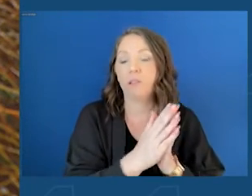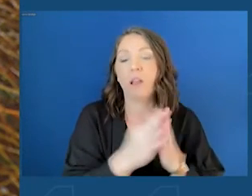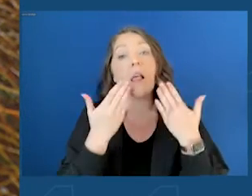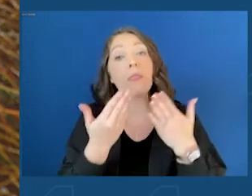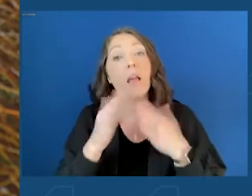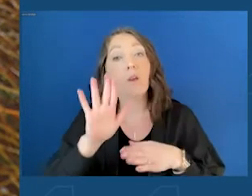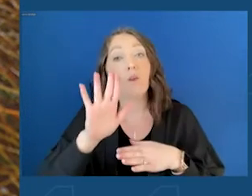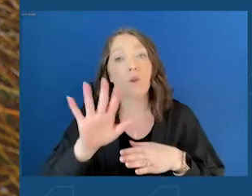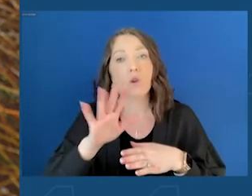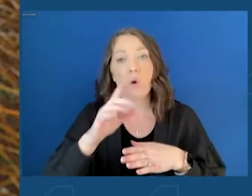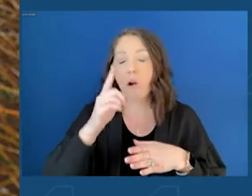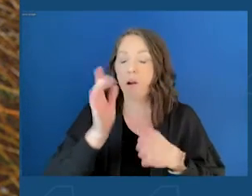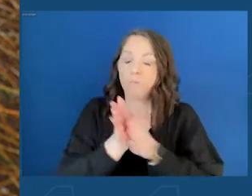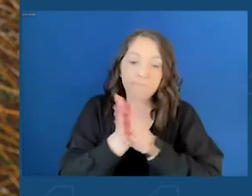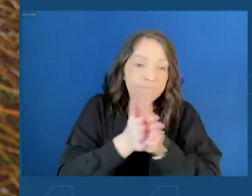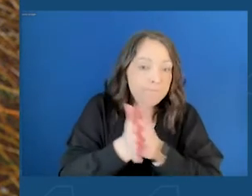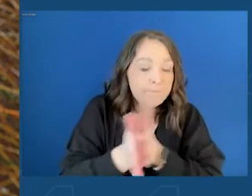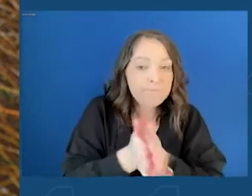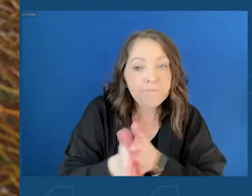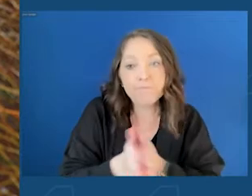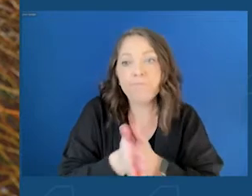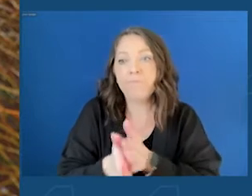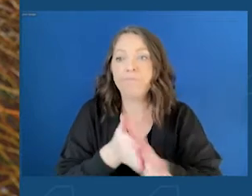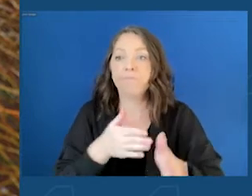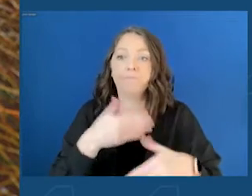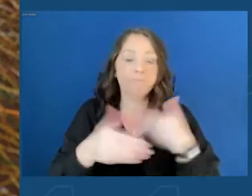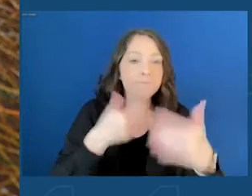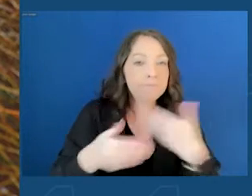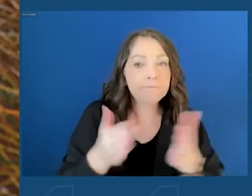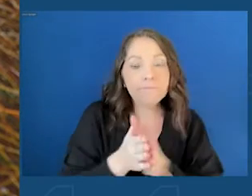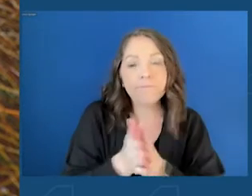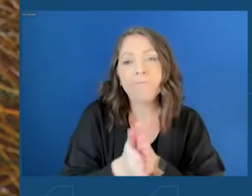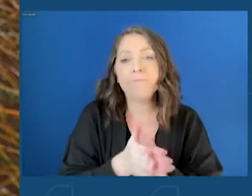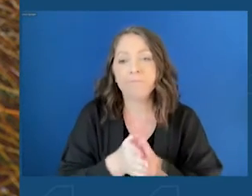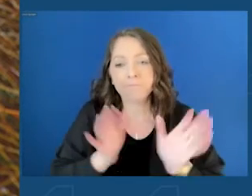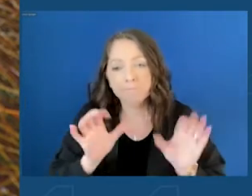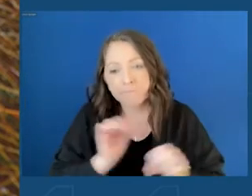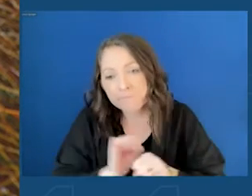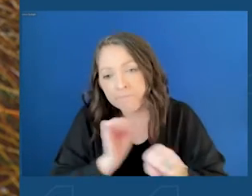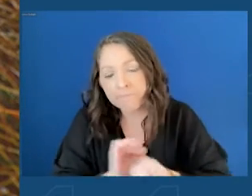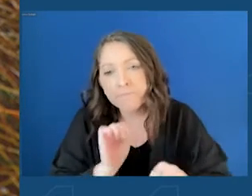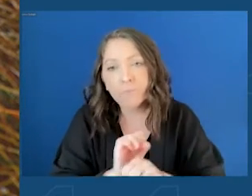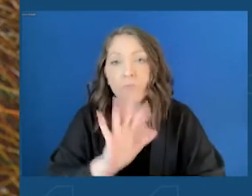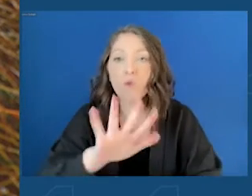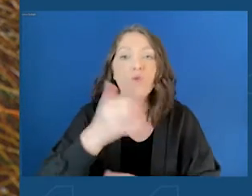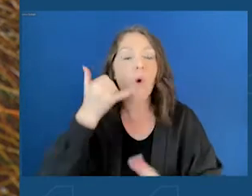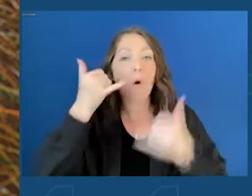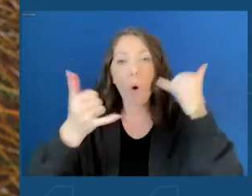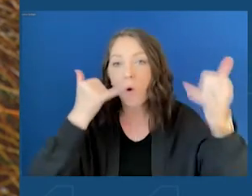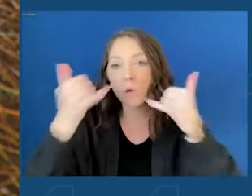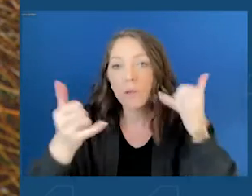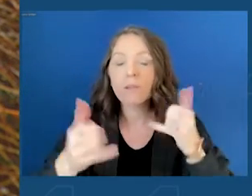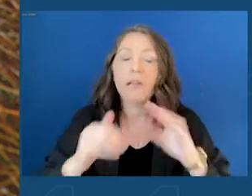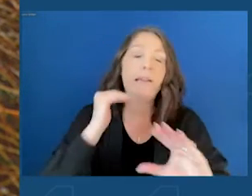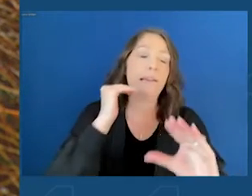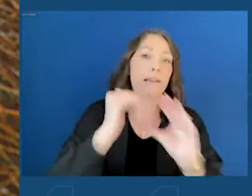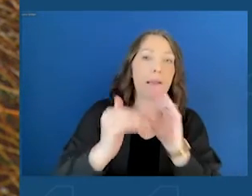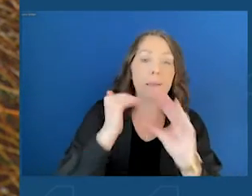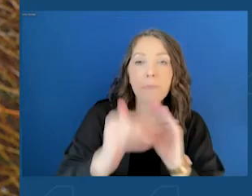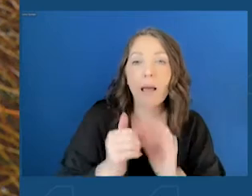determination, your persistence, every single call, every email, every trip up